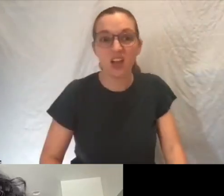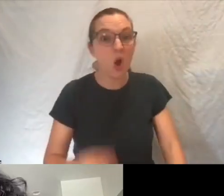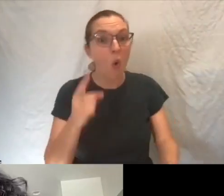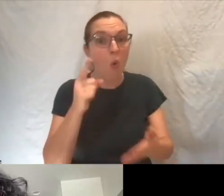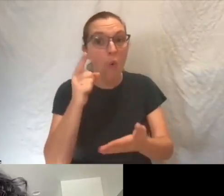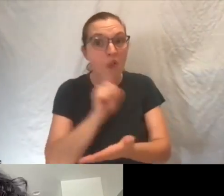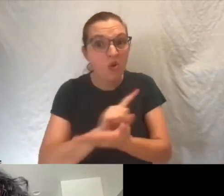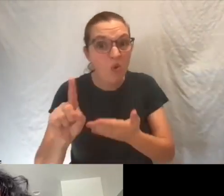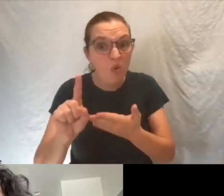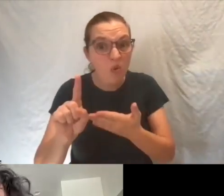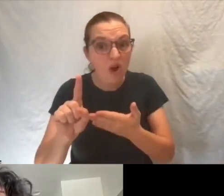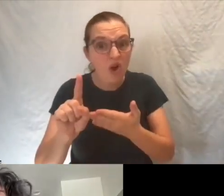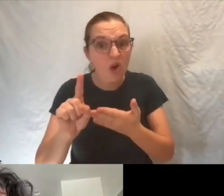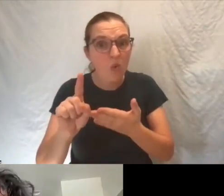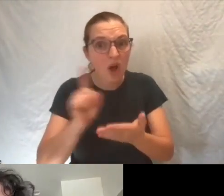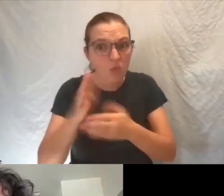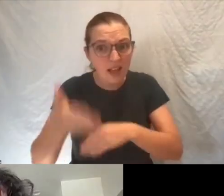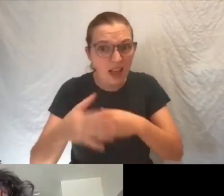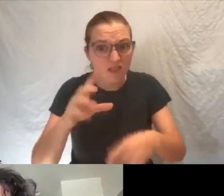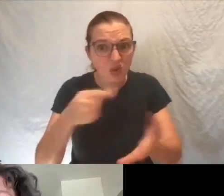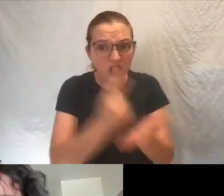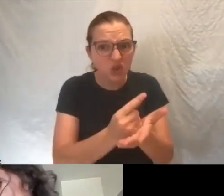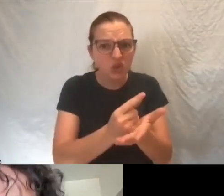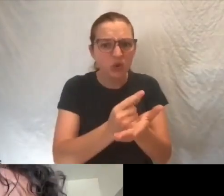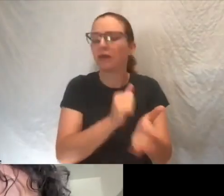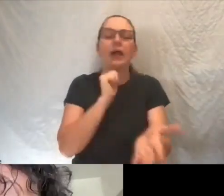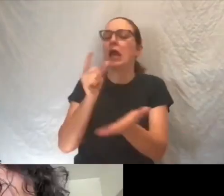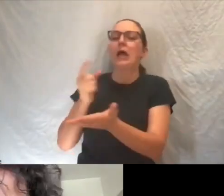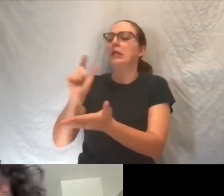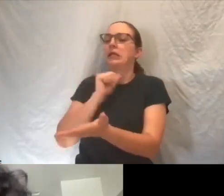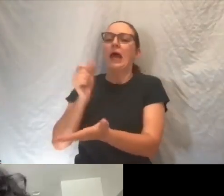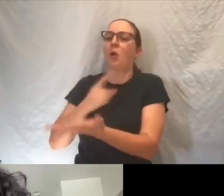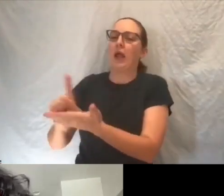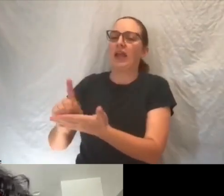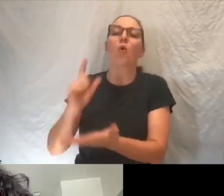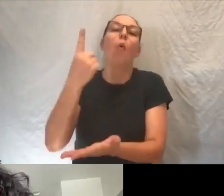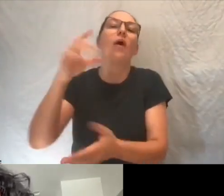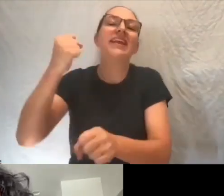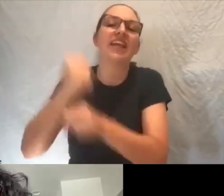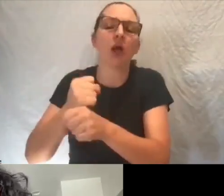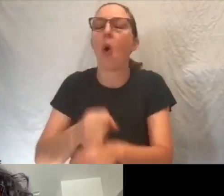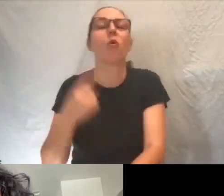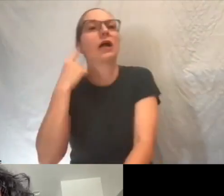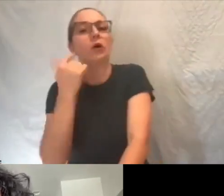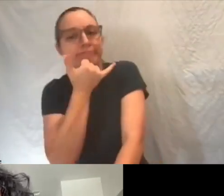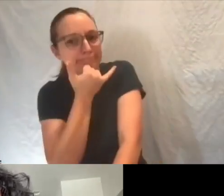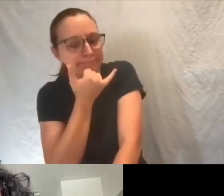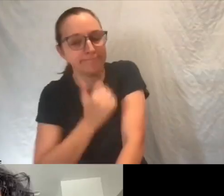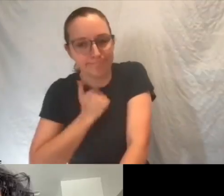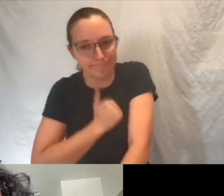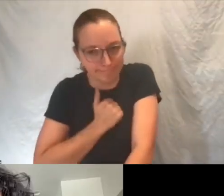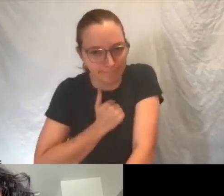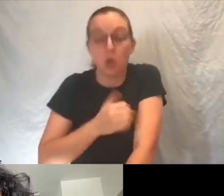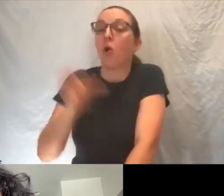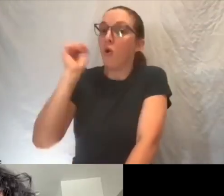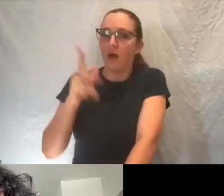you graduated. What was that from Or a the year, sorry, not a week, a year after a year? Okay, graduating. Yeah. I heard a year. Sorry. So